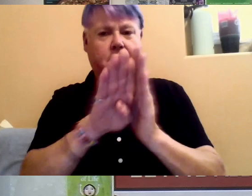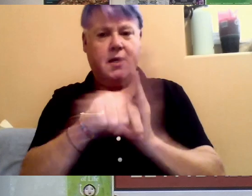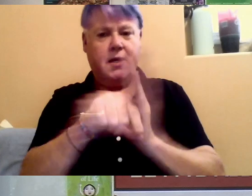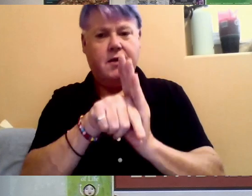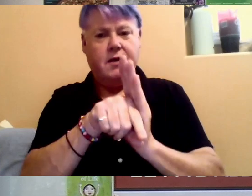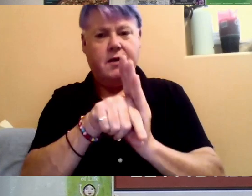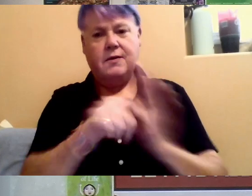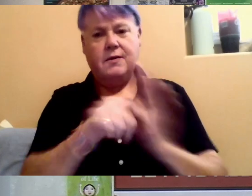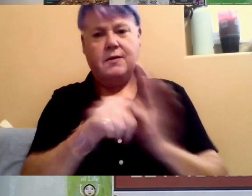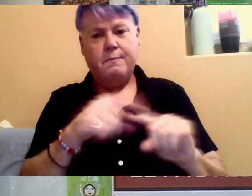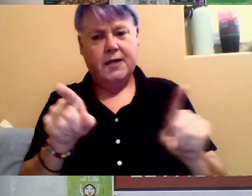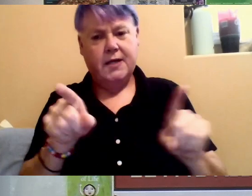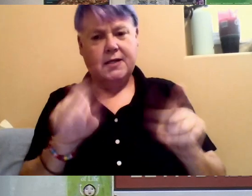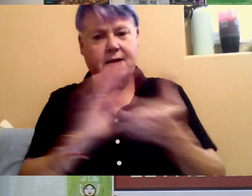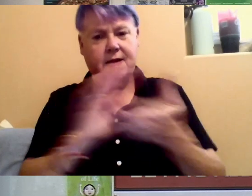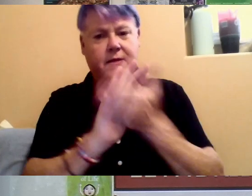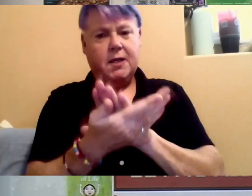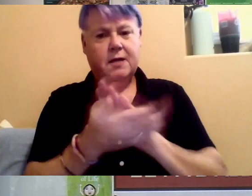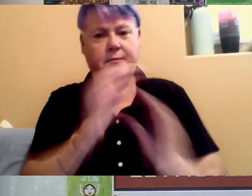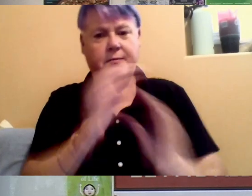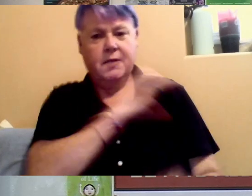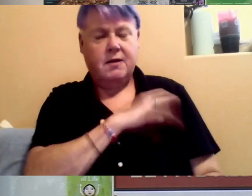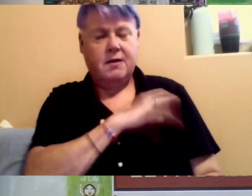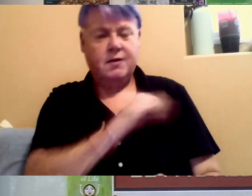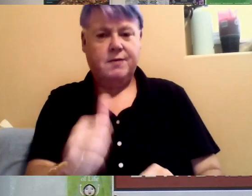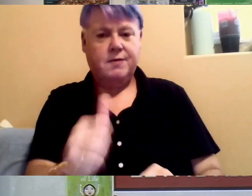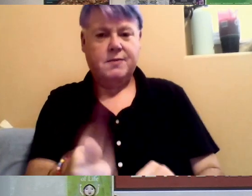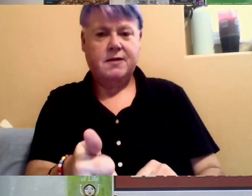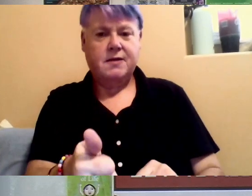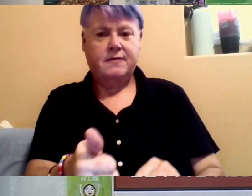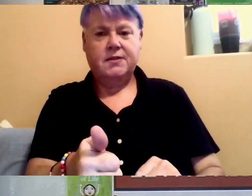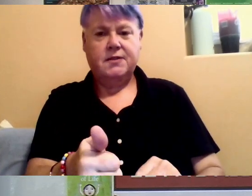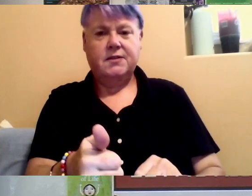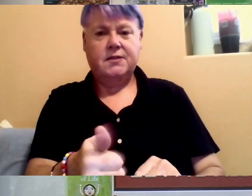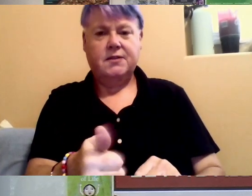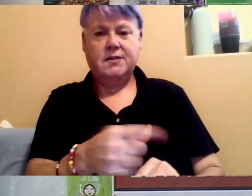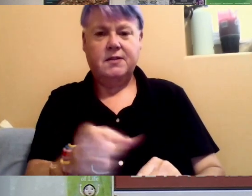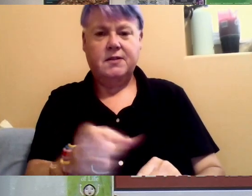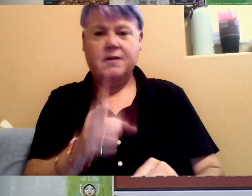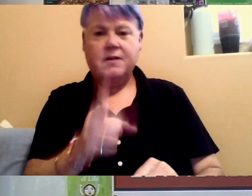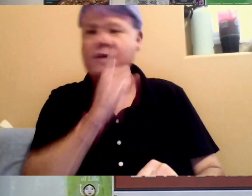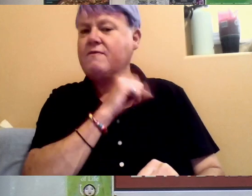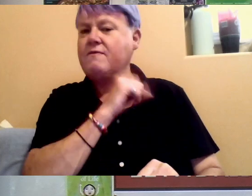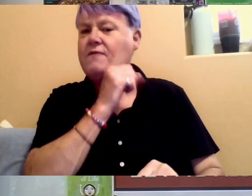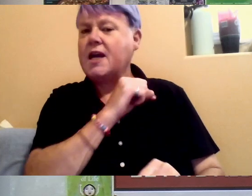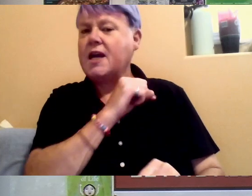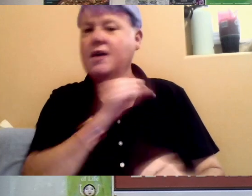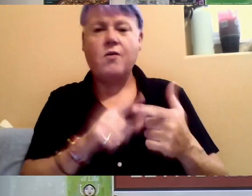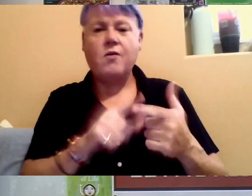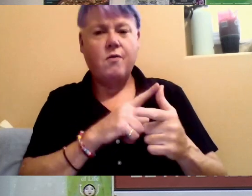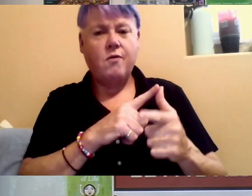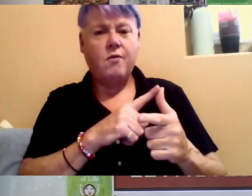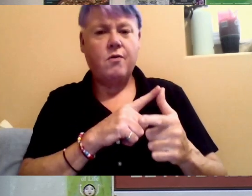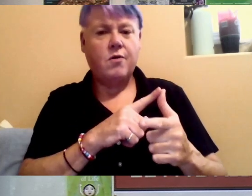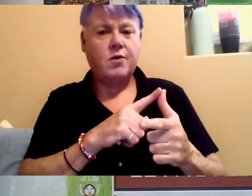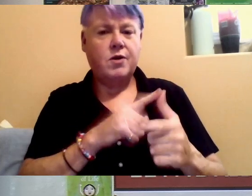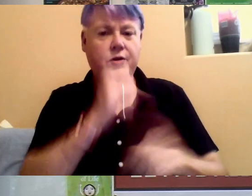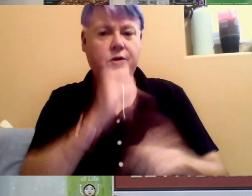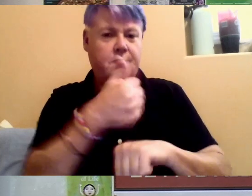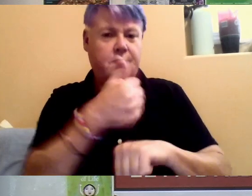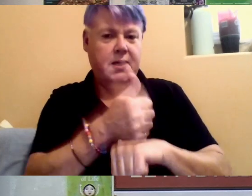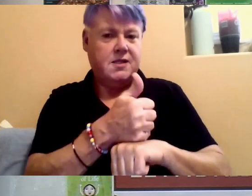they basically become the character themselves as well. Are they fictitious places, or do you kind of really base it off